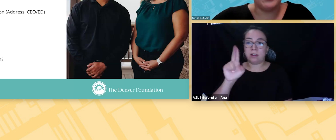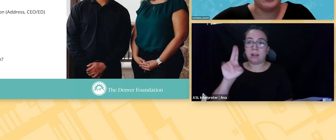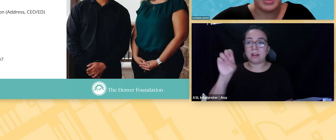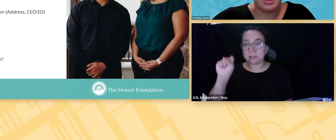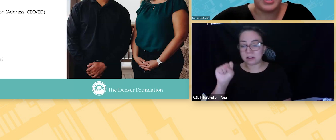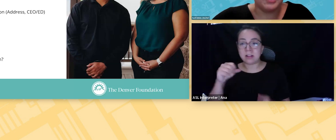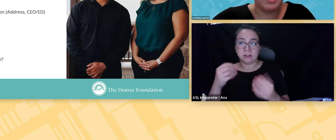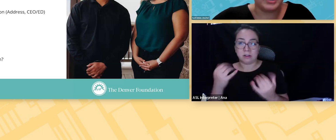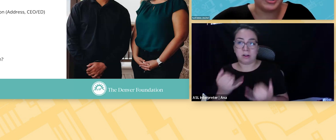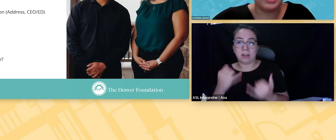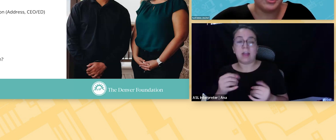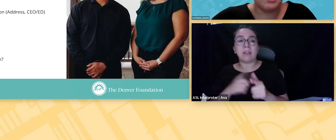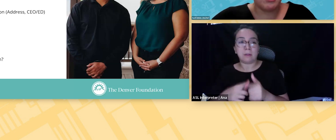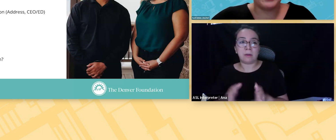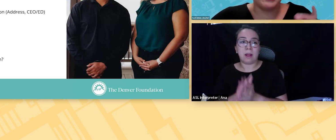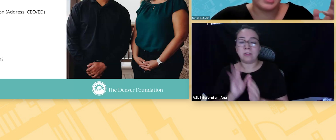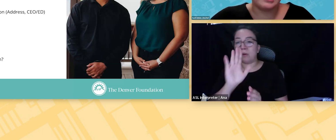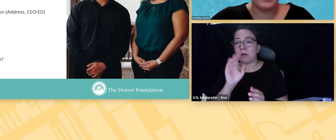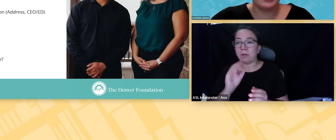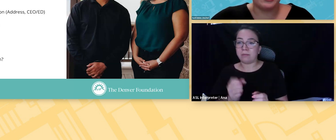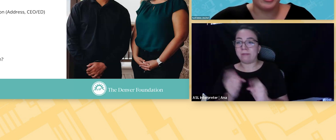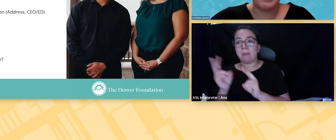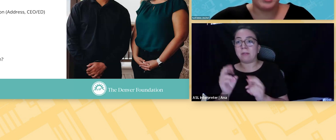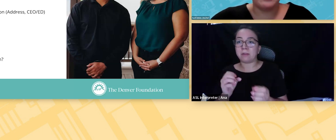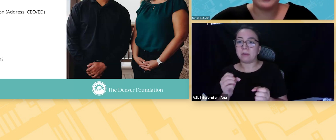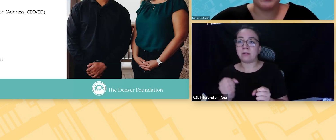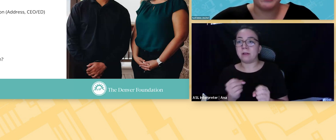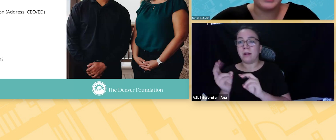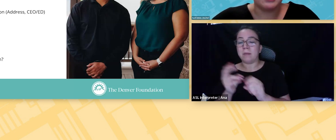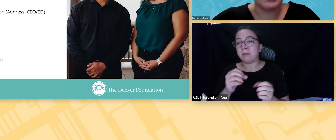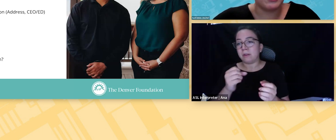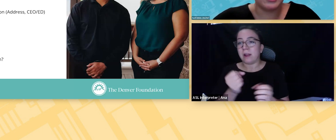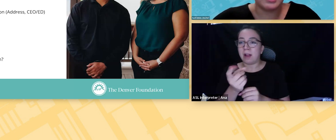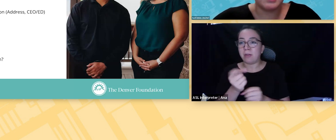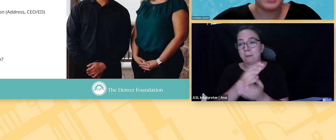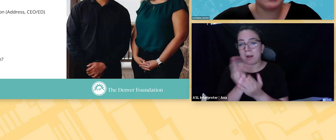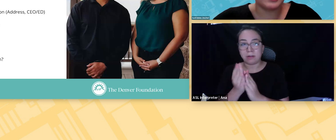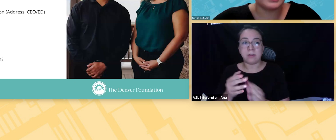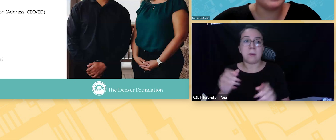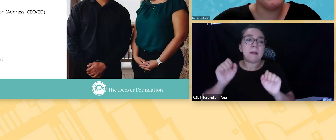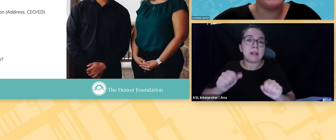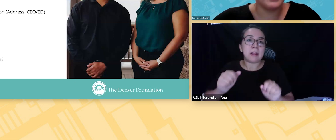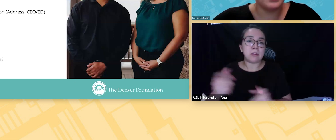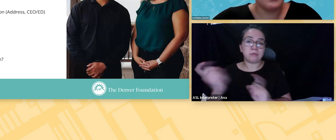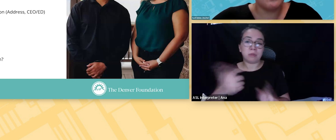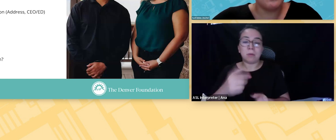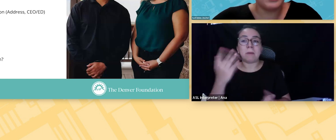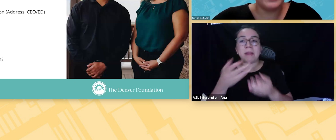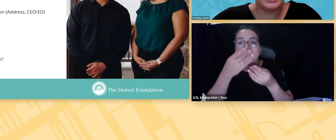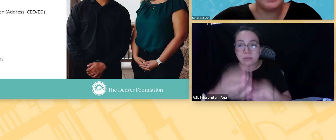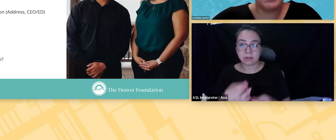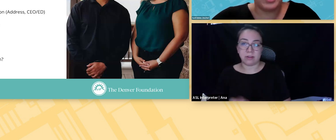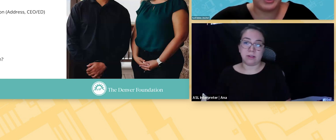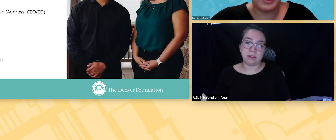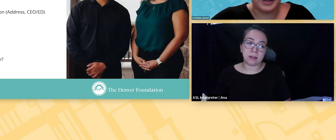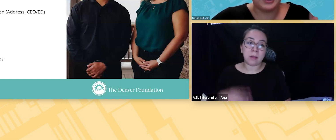to upload your annual budget. We'll also just ask if we can share your application with potential donors that might be interested. One